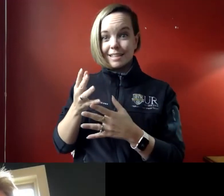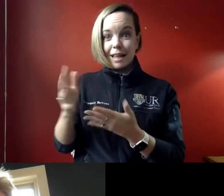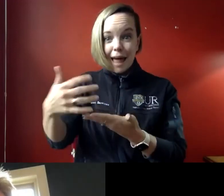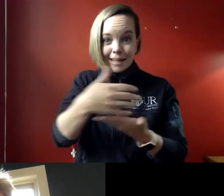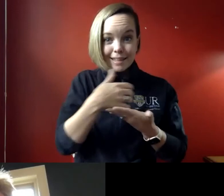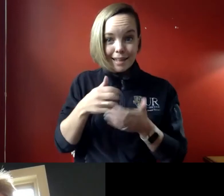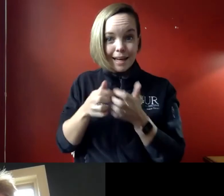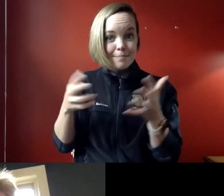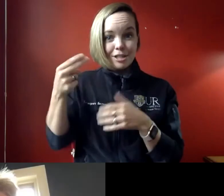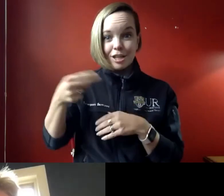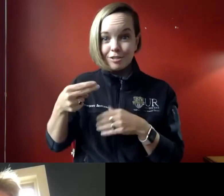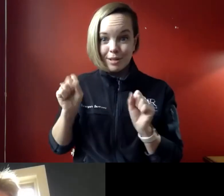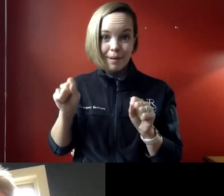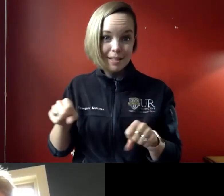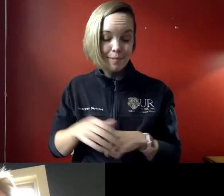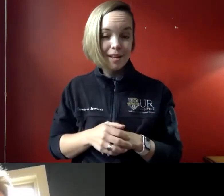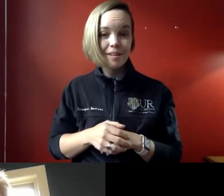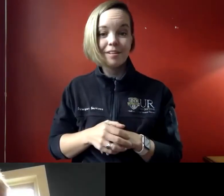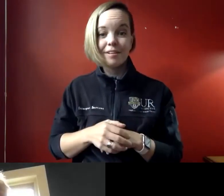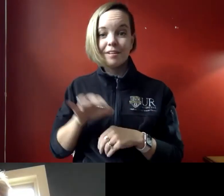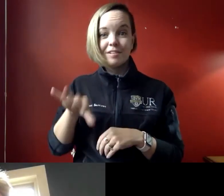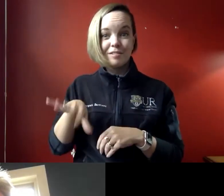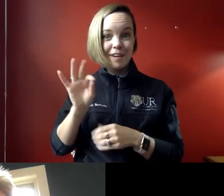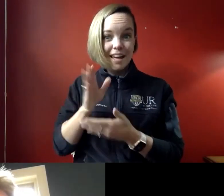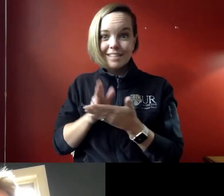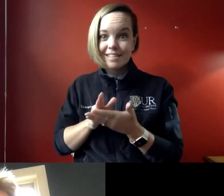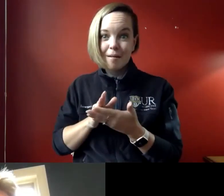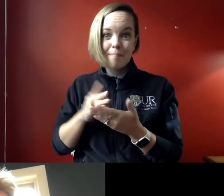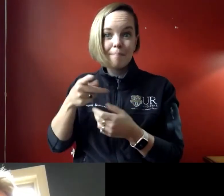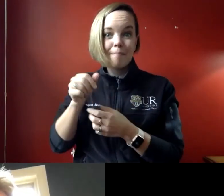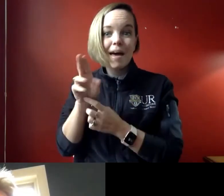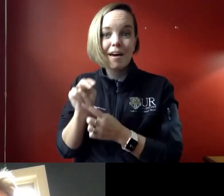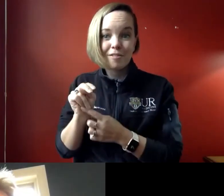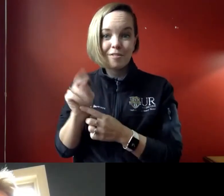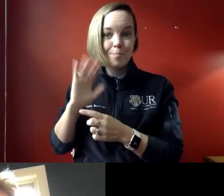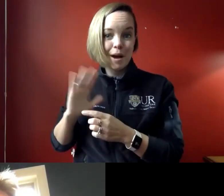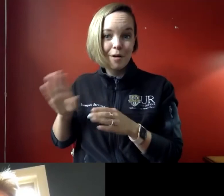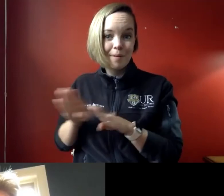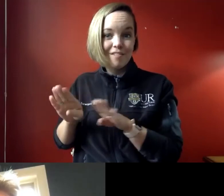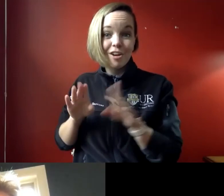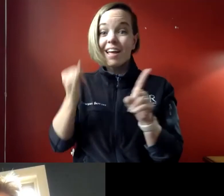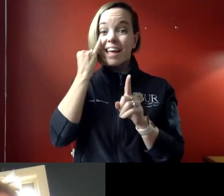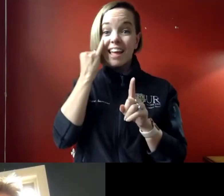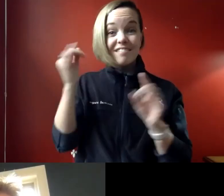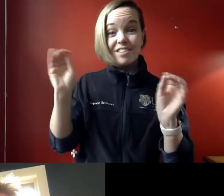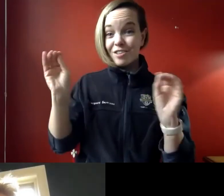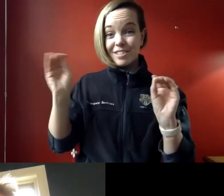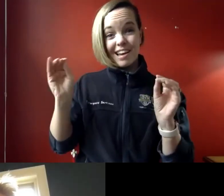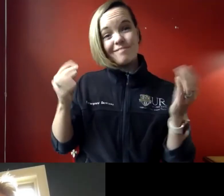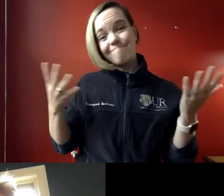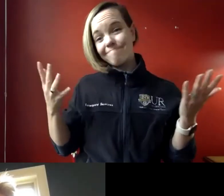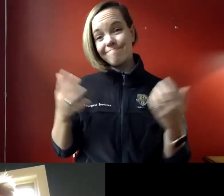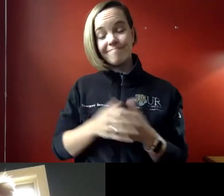possible, whether to find some level of pattern or prior behavior. And if there's no collateral, then you